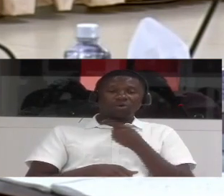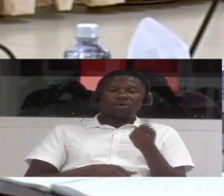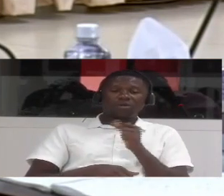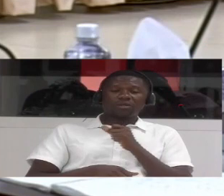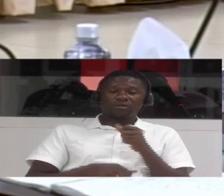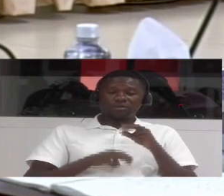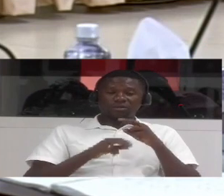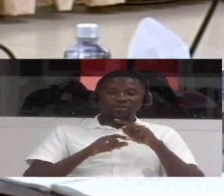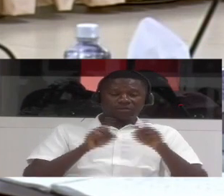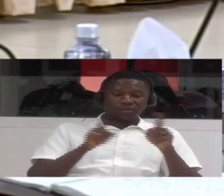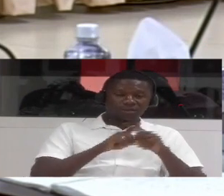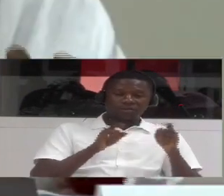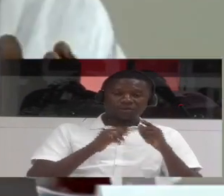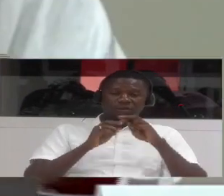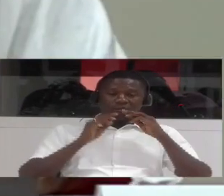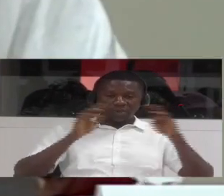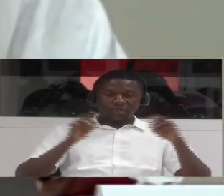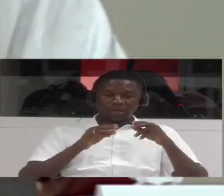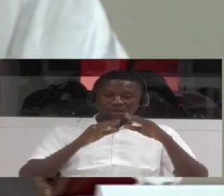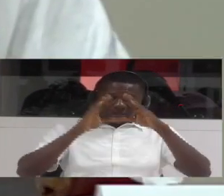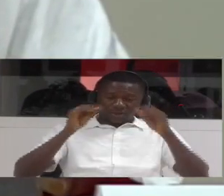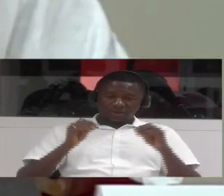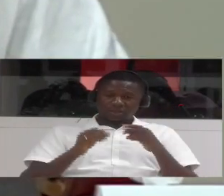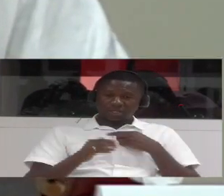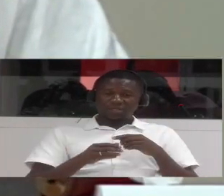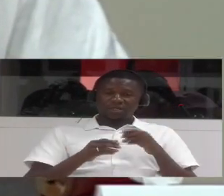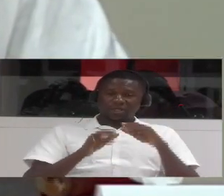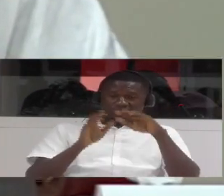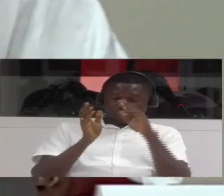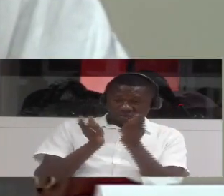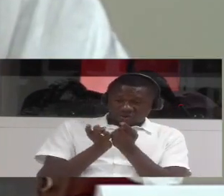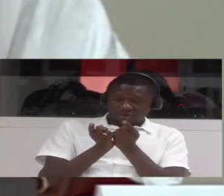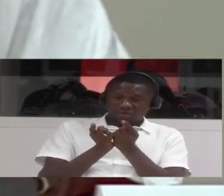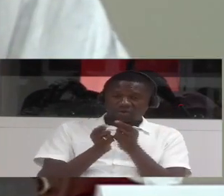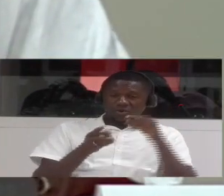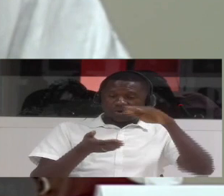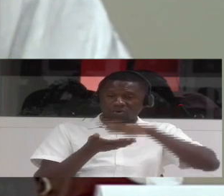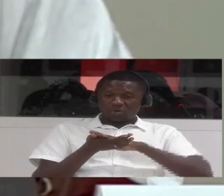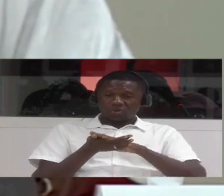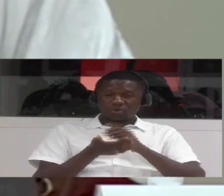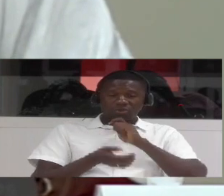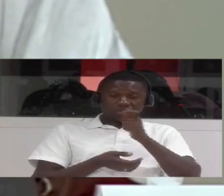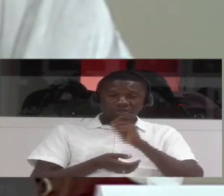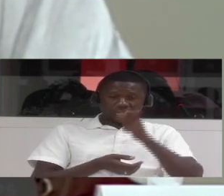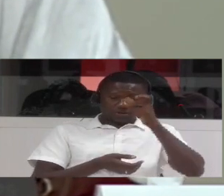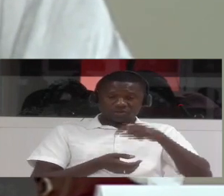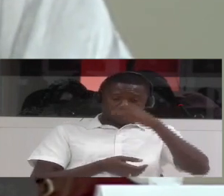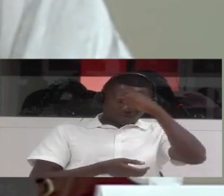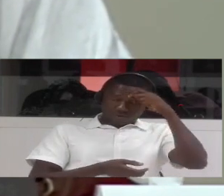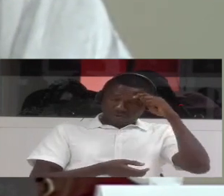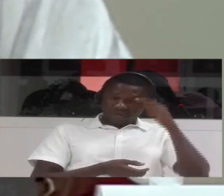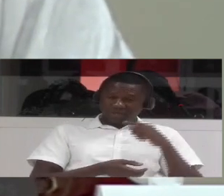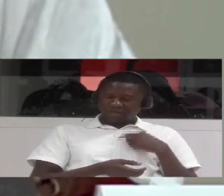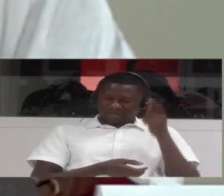house, different media houses, that a column on journalism, it seems that there is a